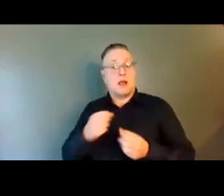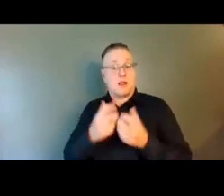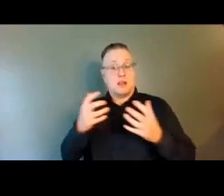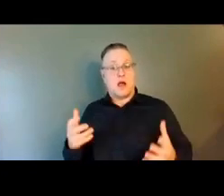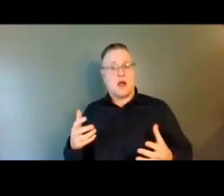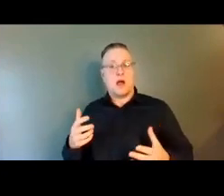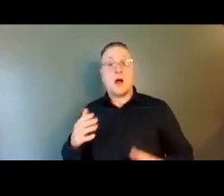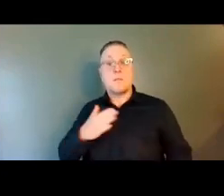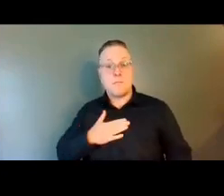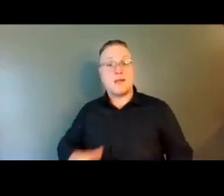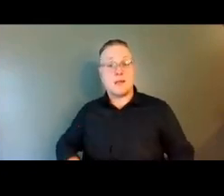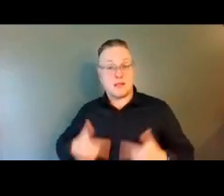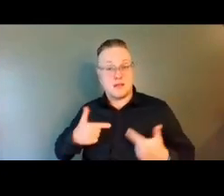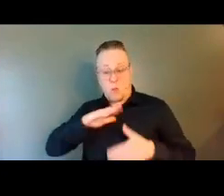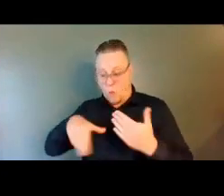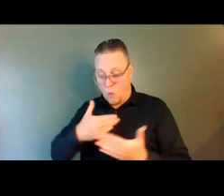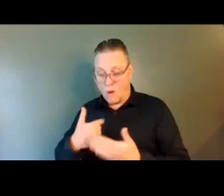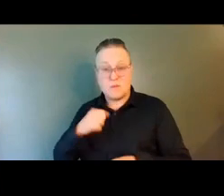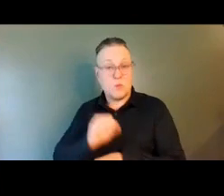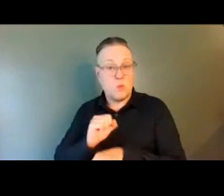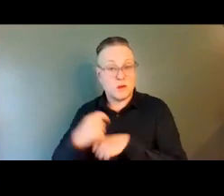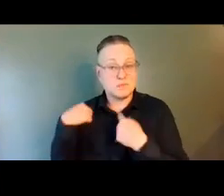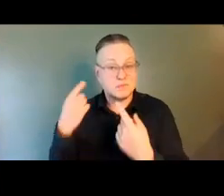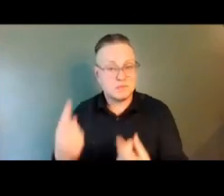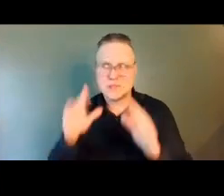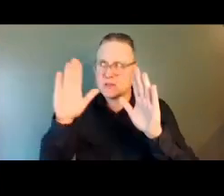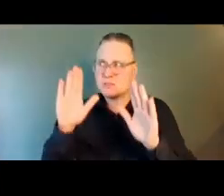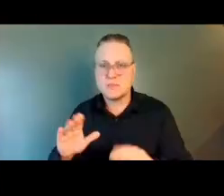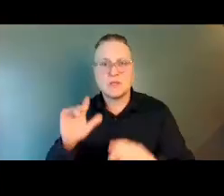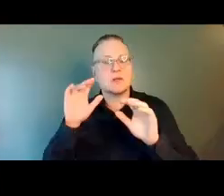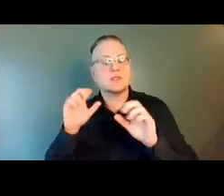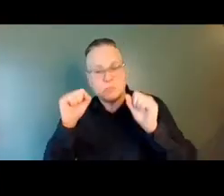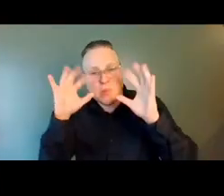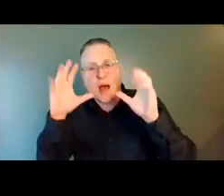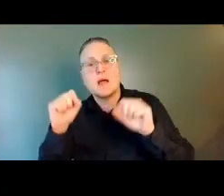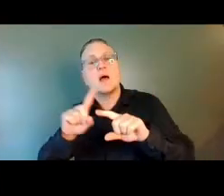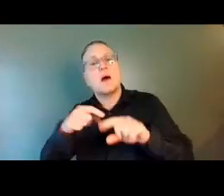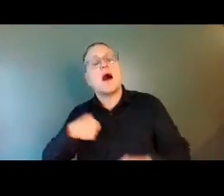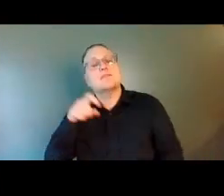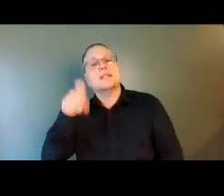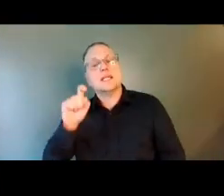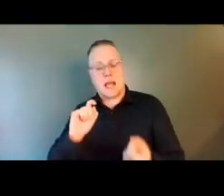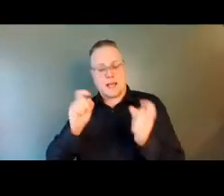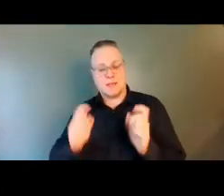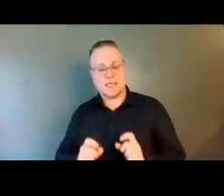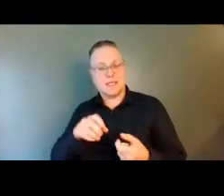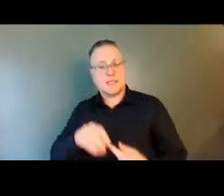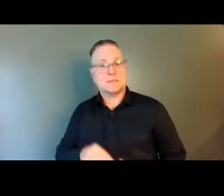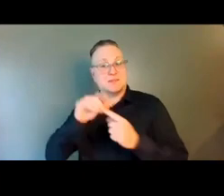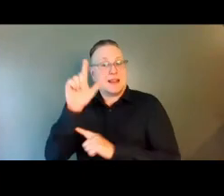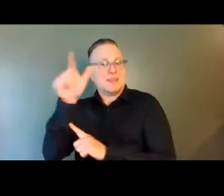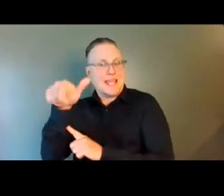my entire life, which is surprising, but I've needed accommodations, particularly later in life, I've needed